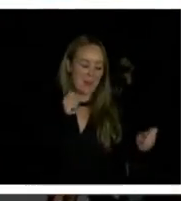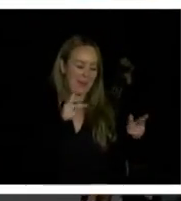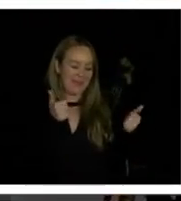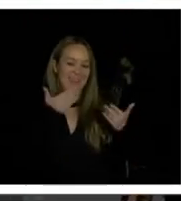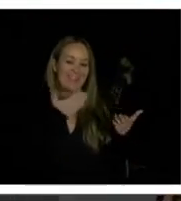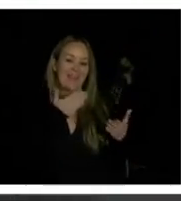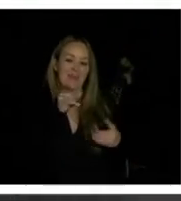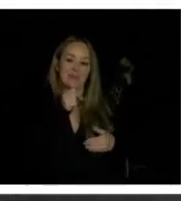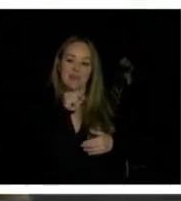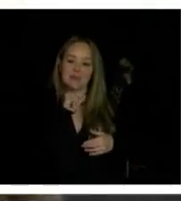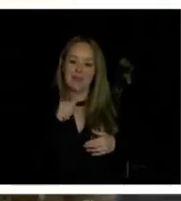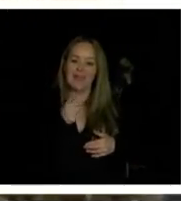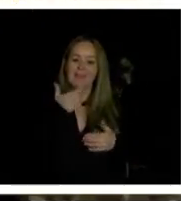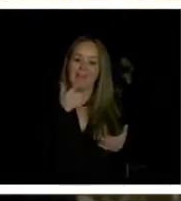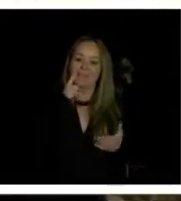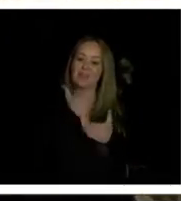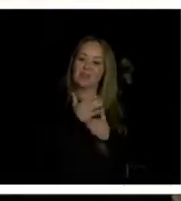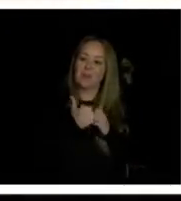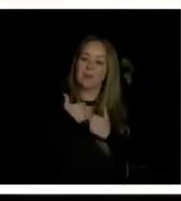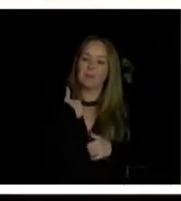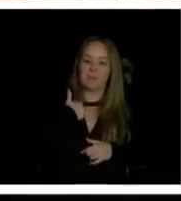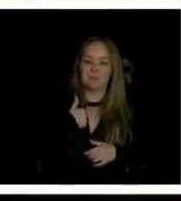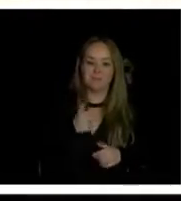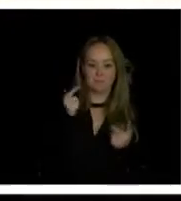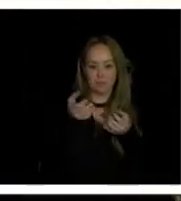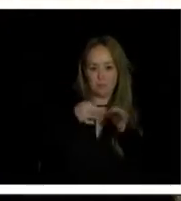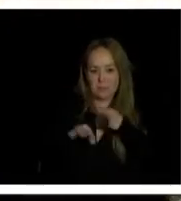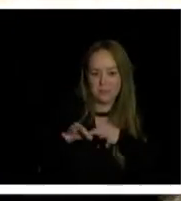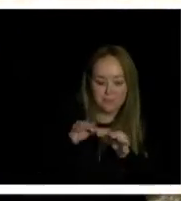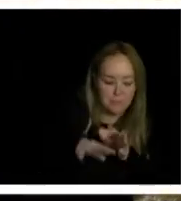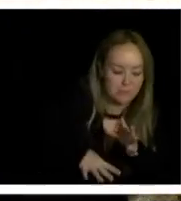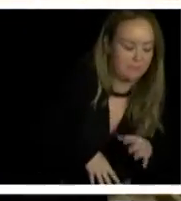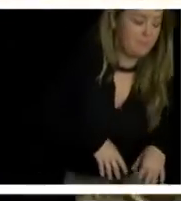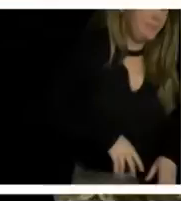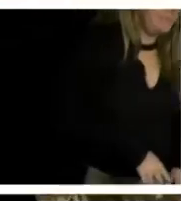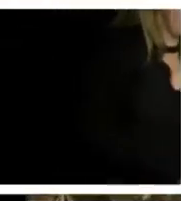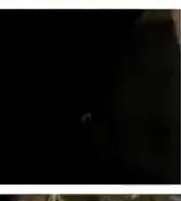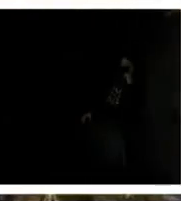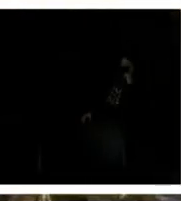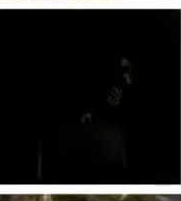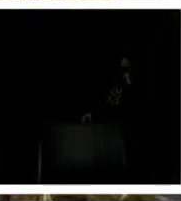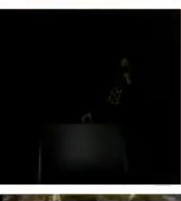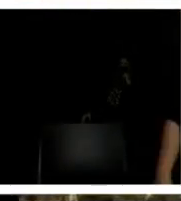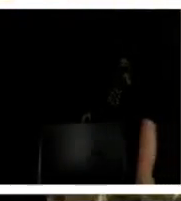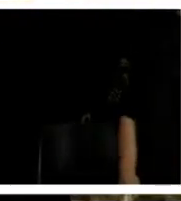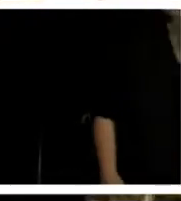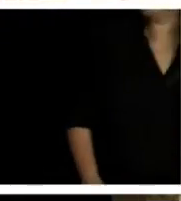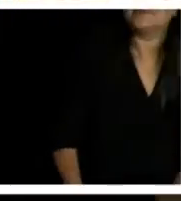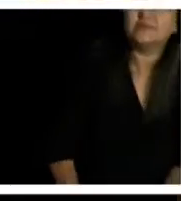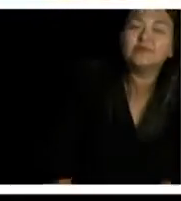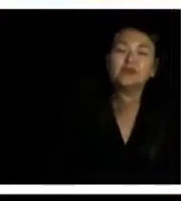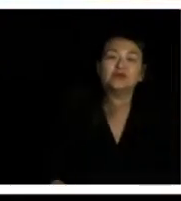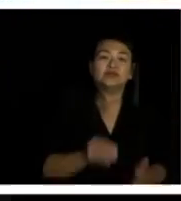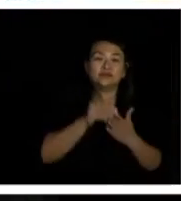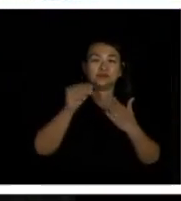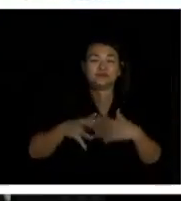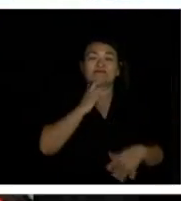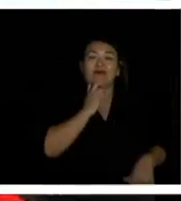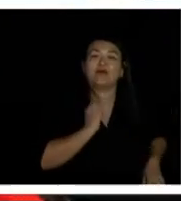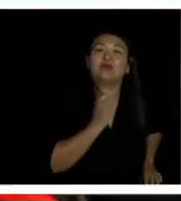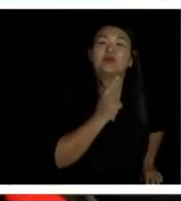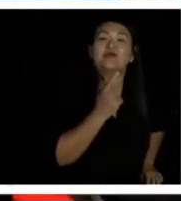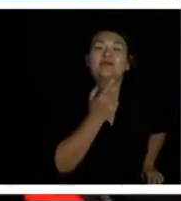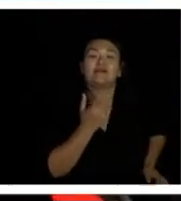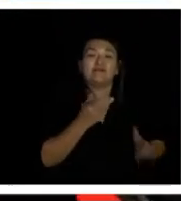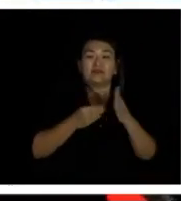you, Josiah. I appreciate you sharing. So, I mean, that's what our students value, you know, from their teachers. And I think that we have teachers